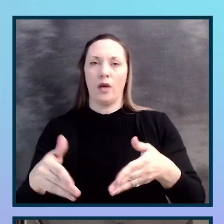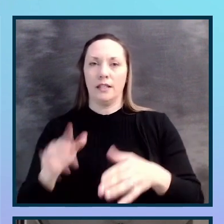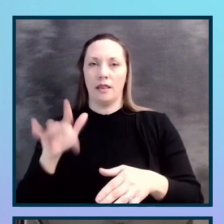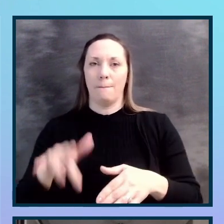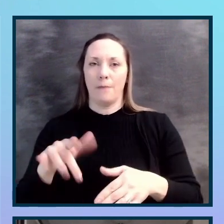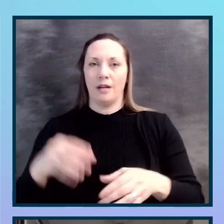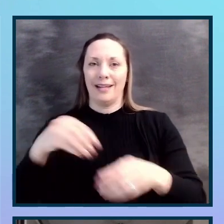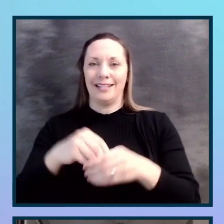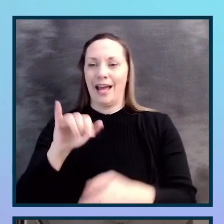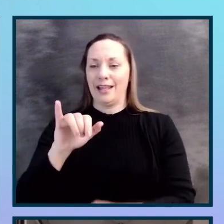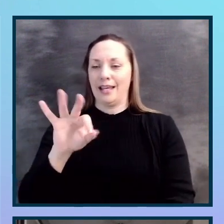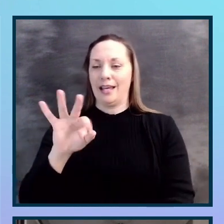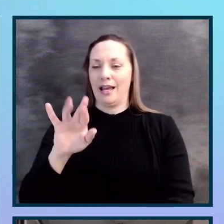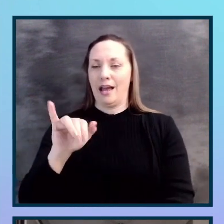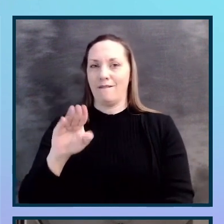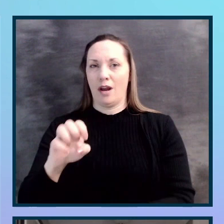keyboard.